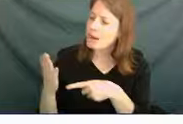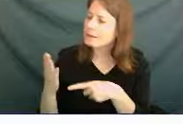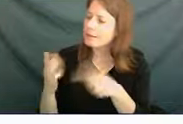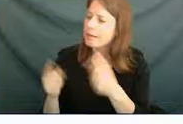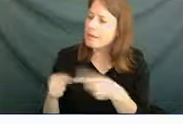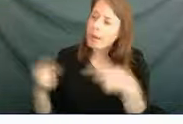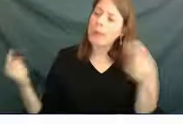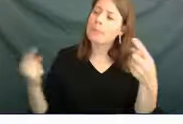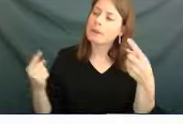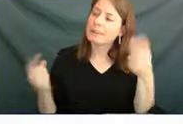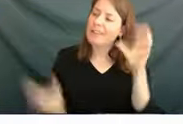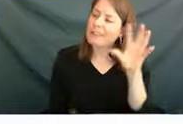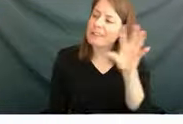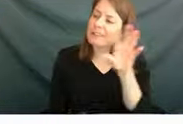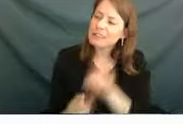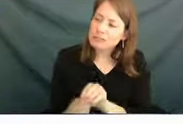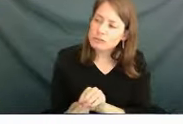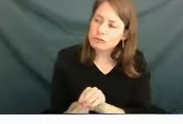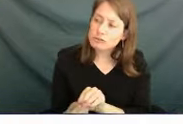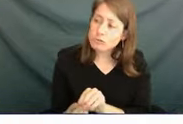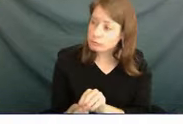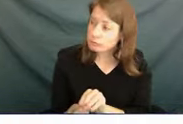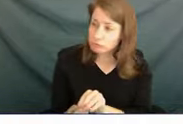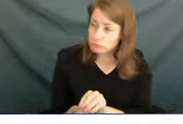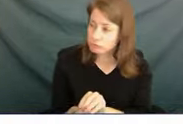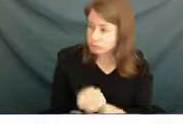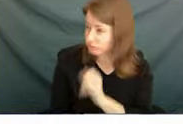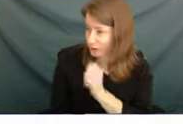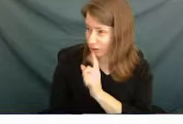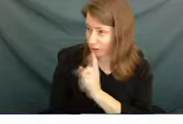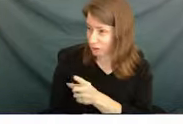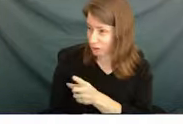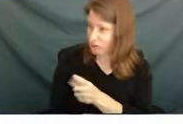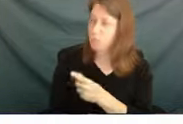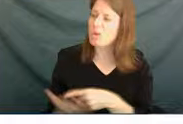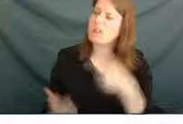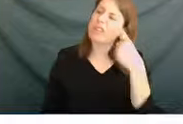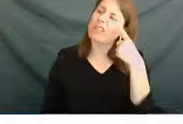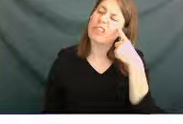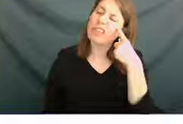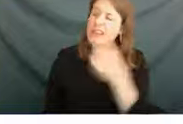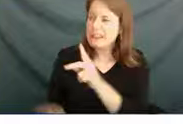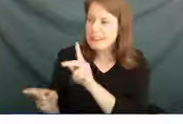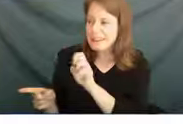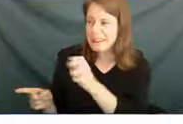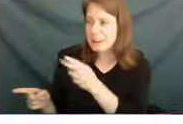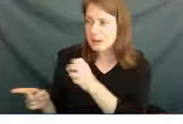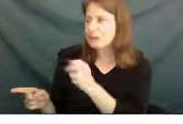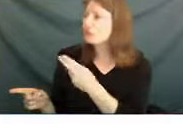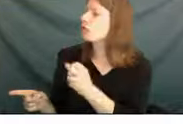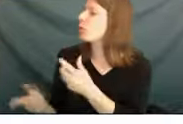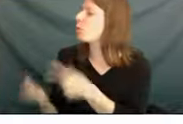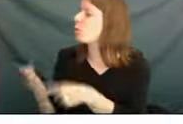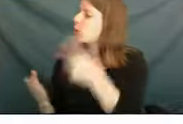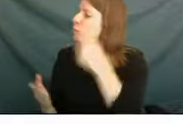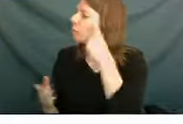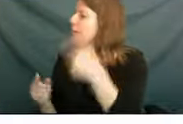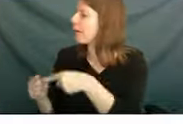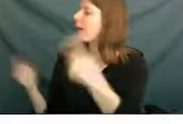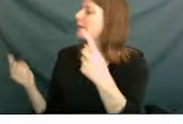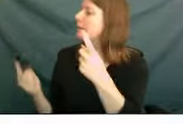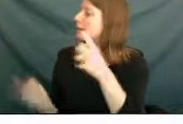Not sure? What do you think, Nikisha? What's the inverse of adding? We've just said multiplying is the inverse